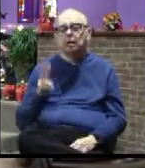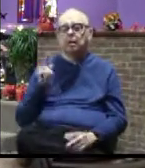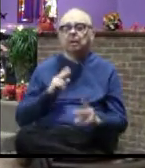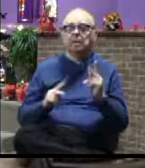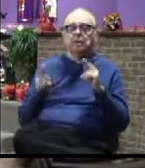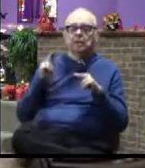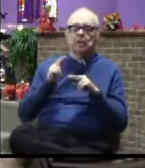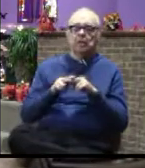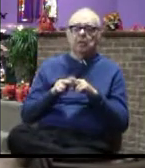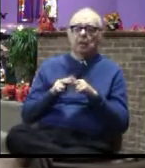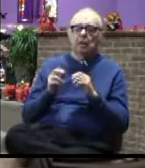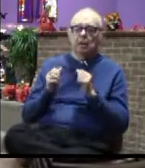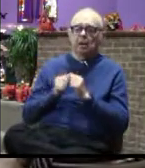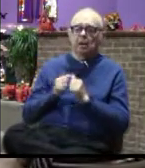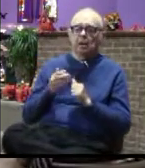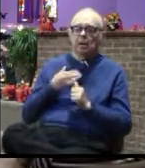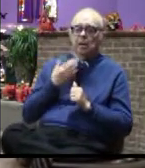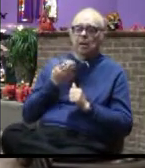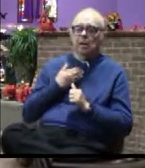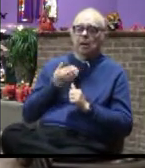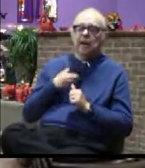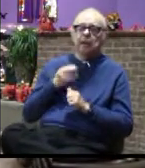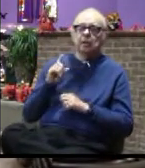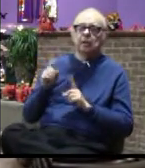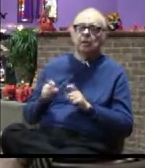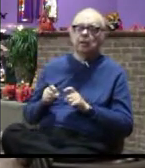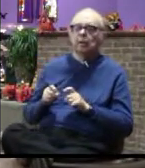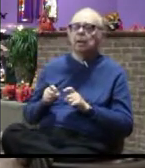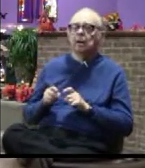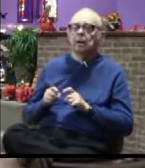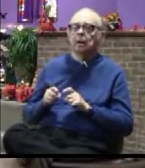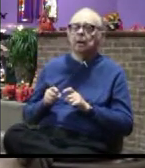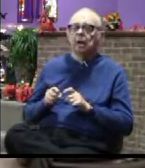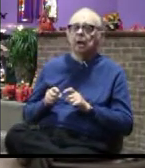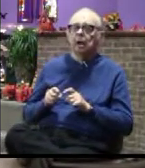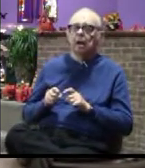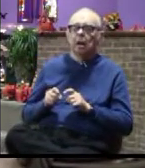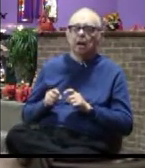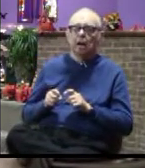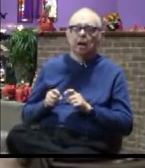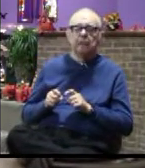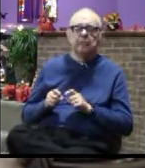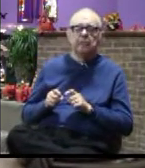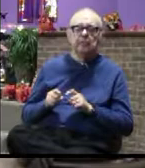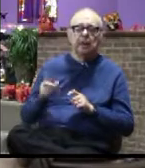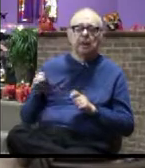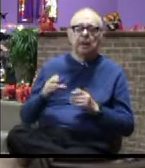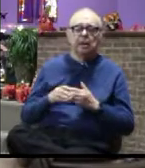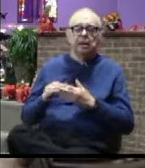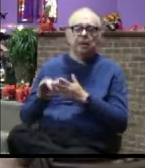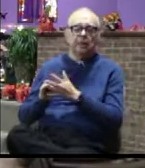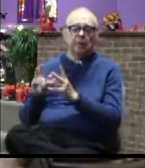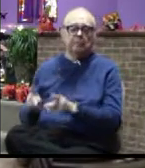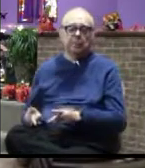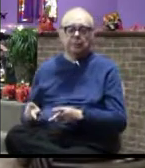two people sat down with one of those youth that was having questions and led that young lady to the Lord